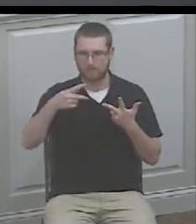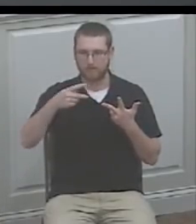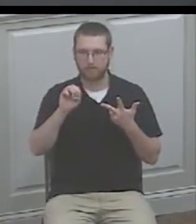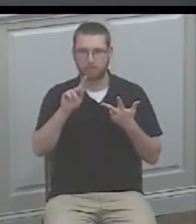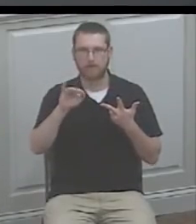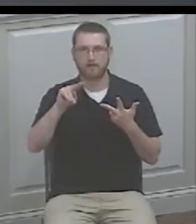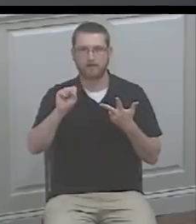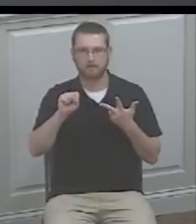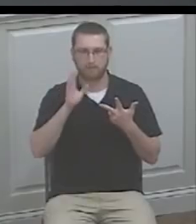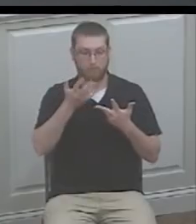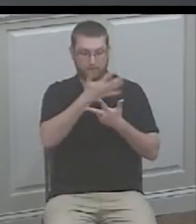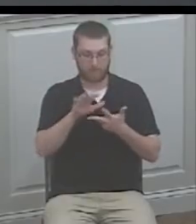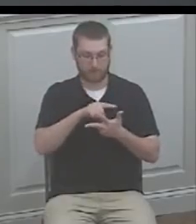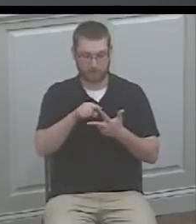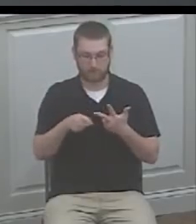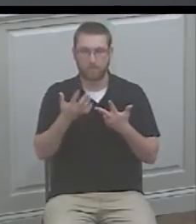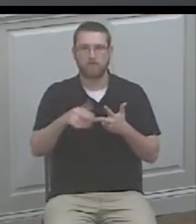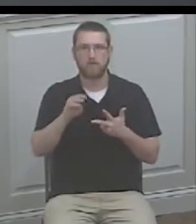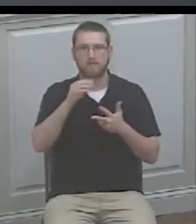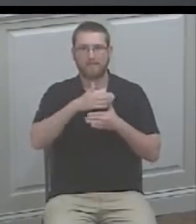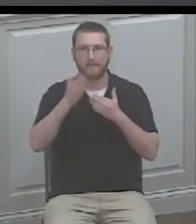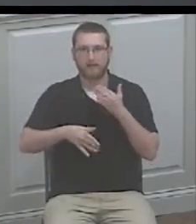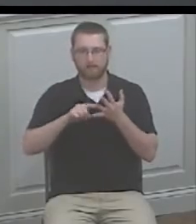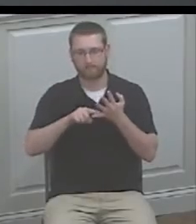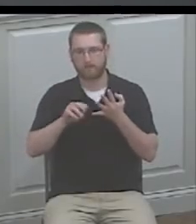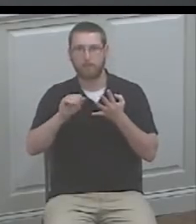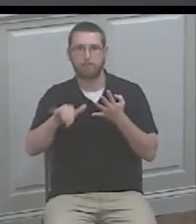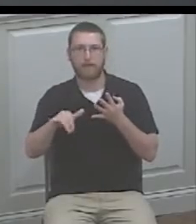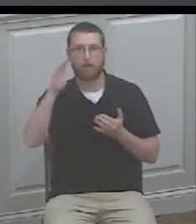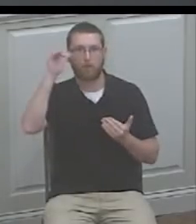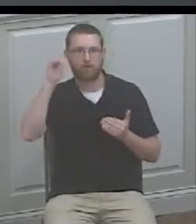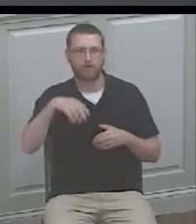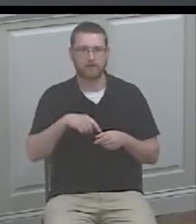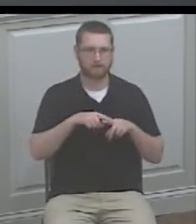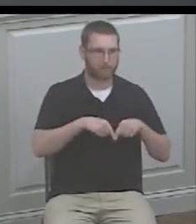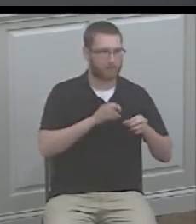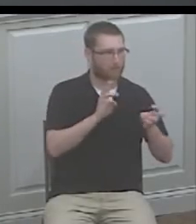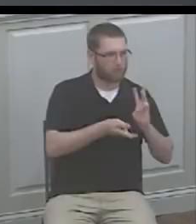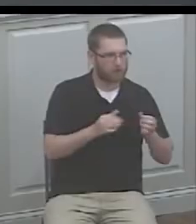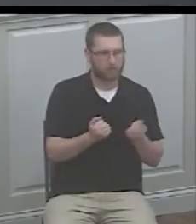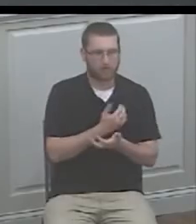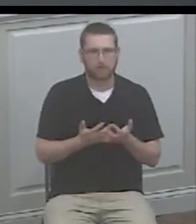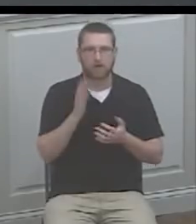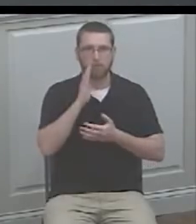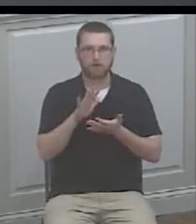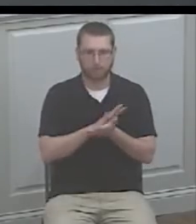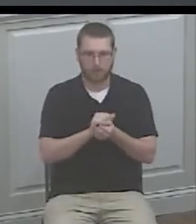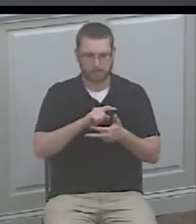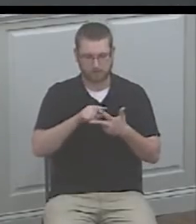those done by the end of May, but we'll keep you posted, depending on weather and other things as to whether all those will get down or